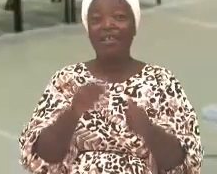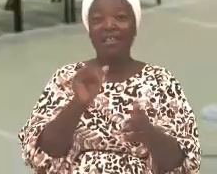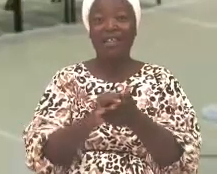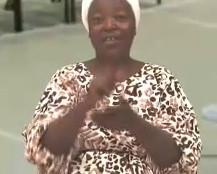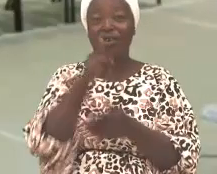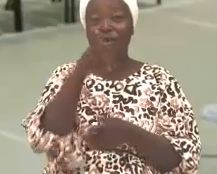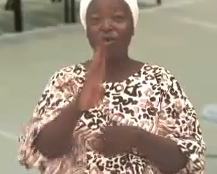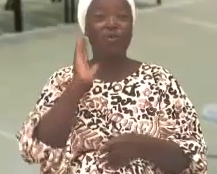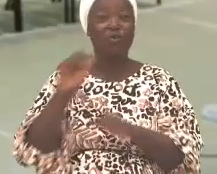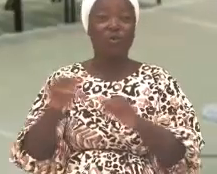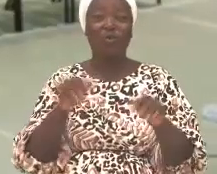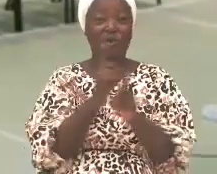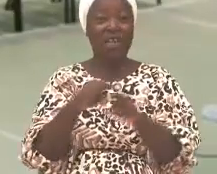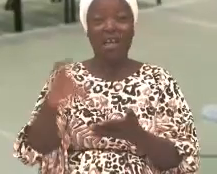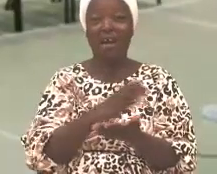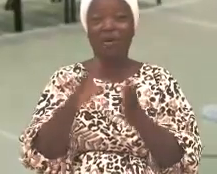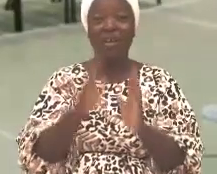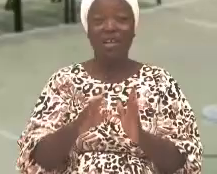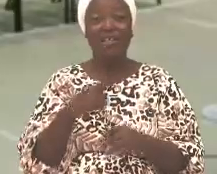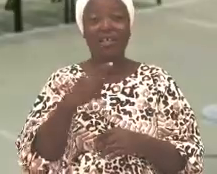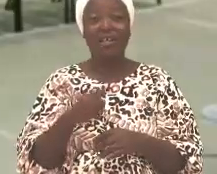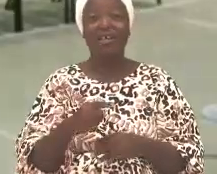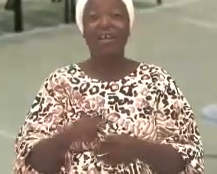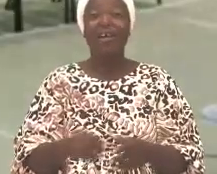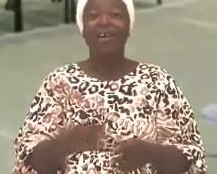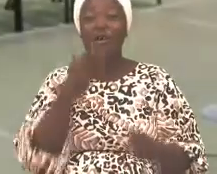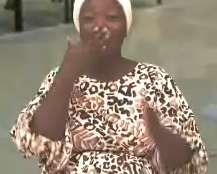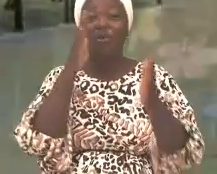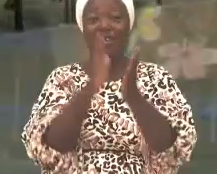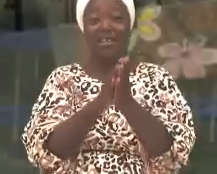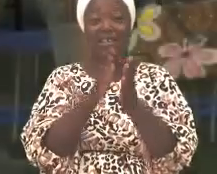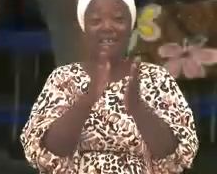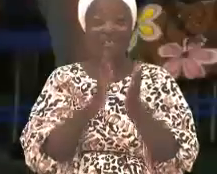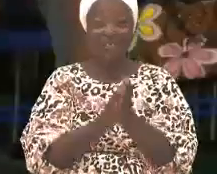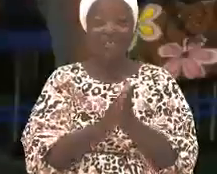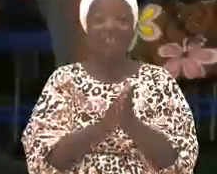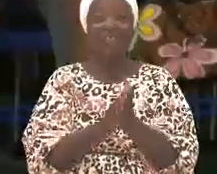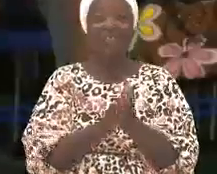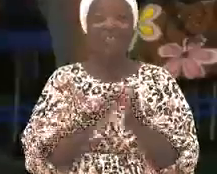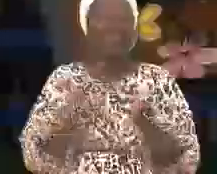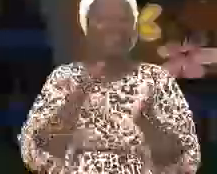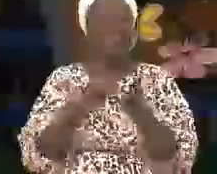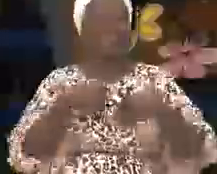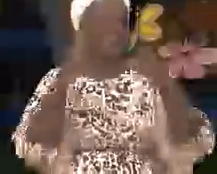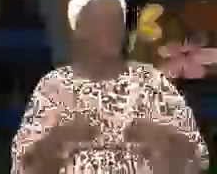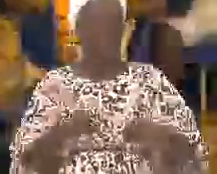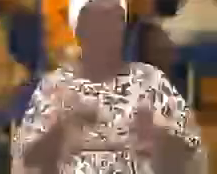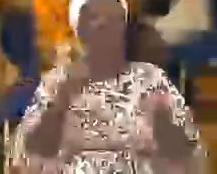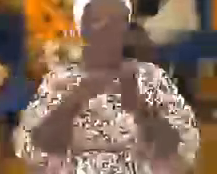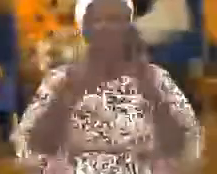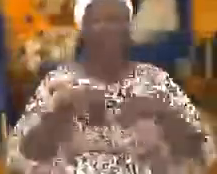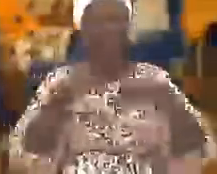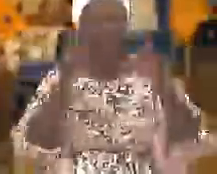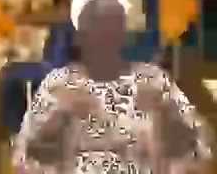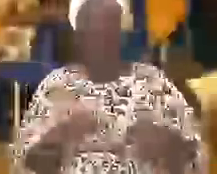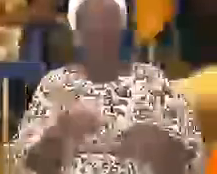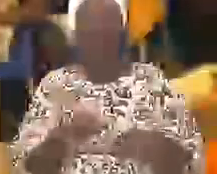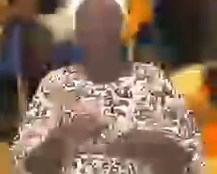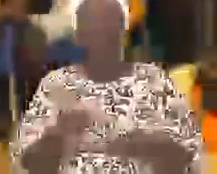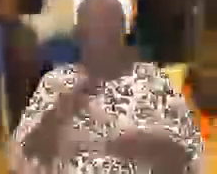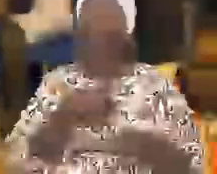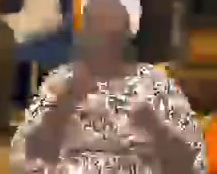choir said, shake my hand, congratulations, it has come. I said it has come. And